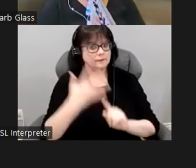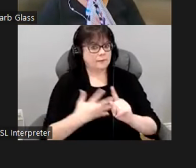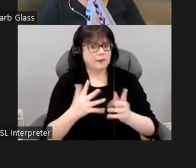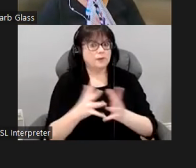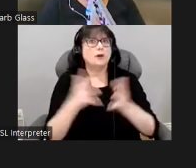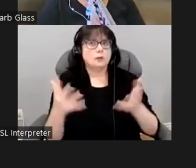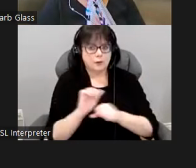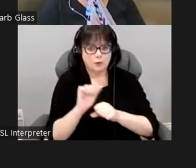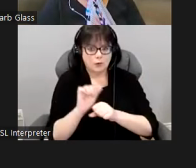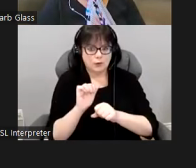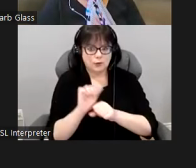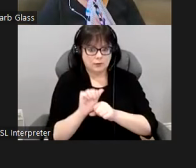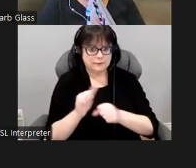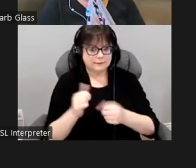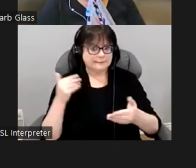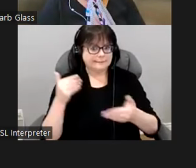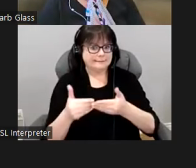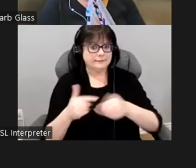And